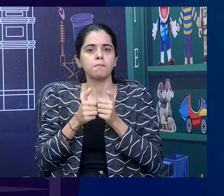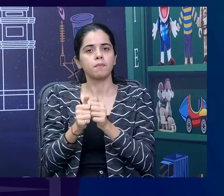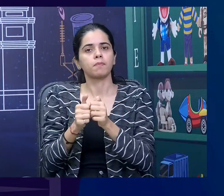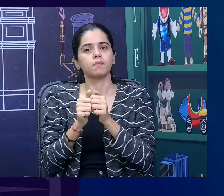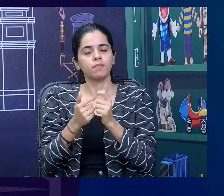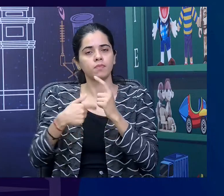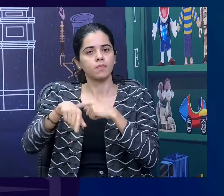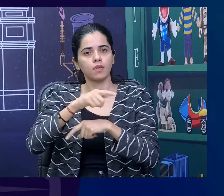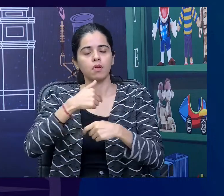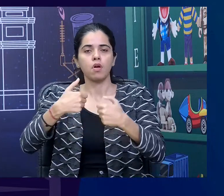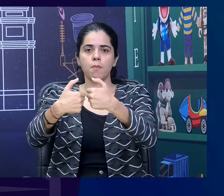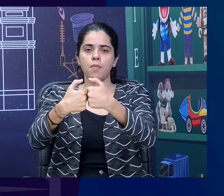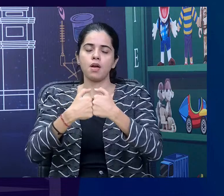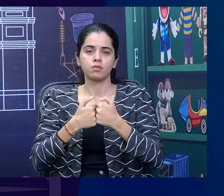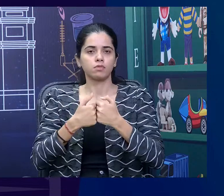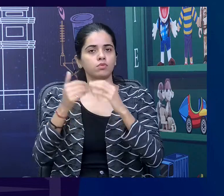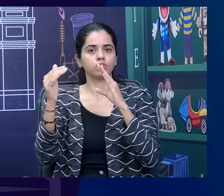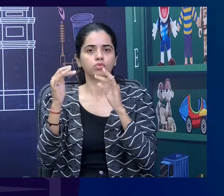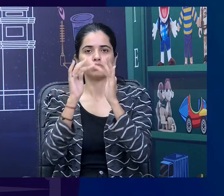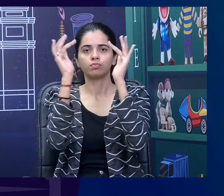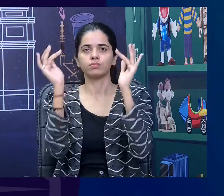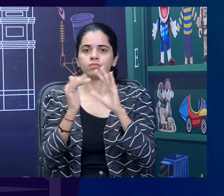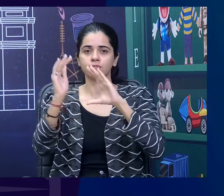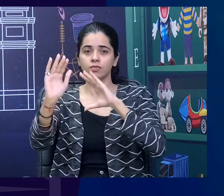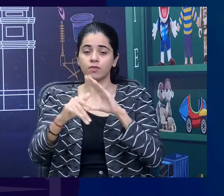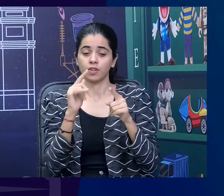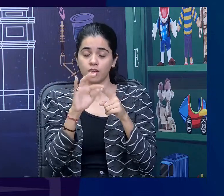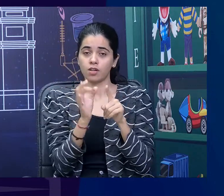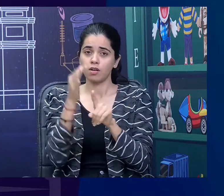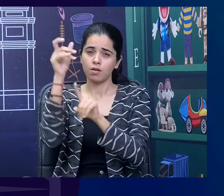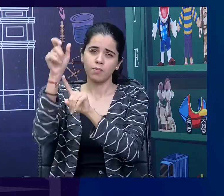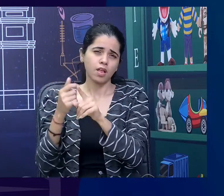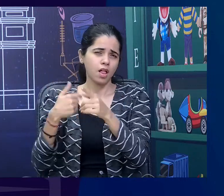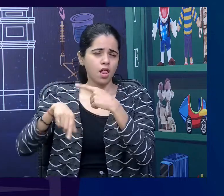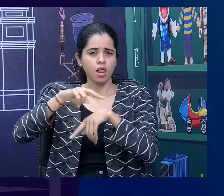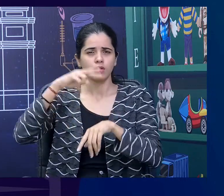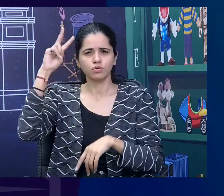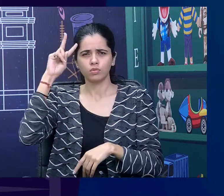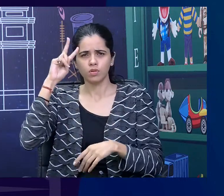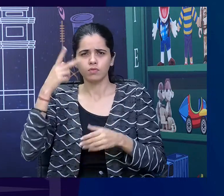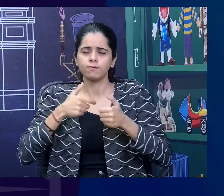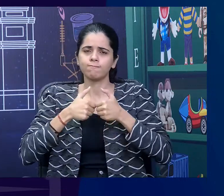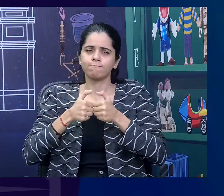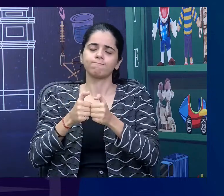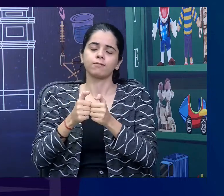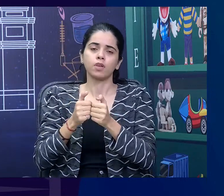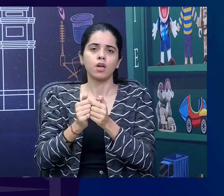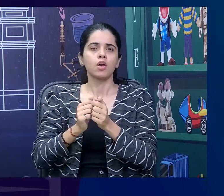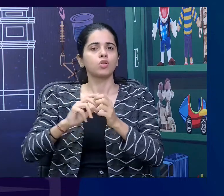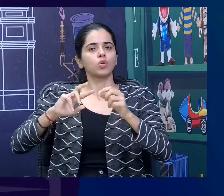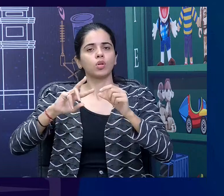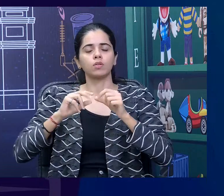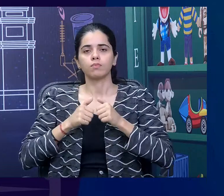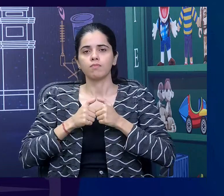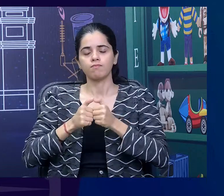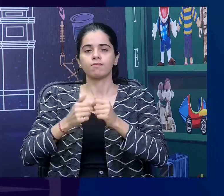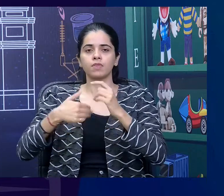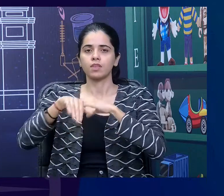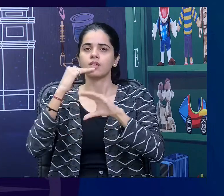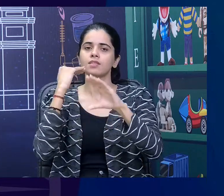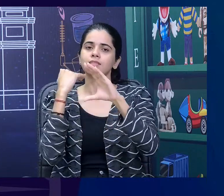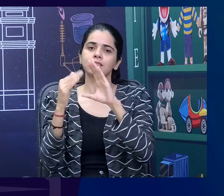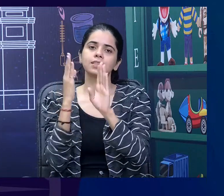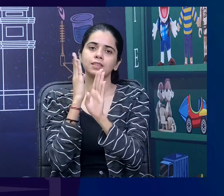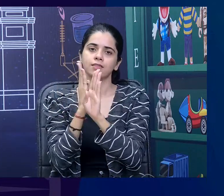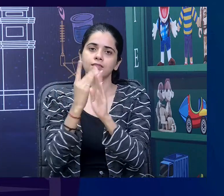you can drop your comment out there. Our expert will be more than happy to answer all your queries and doubts if you have any. So we want you to